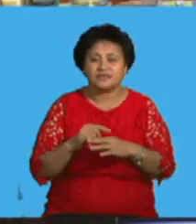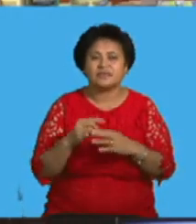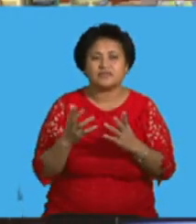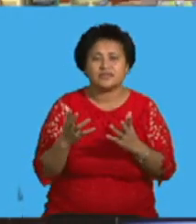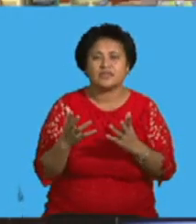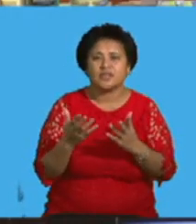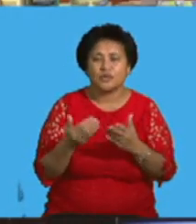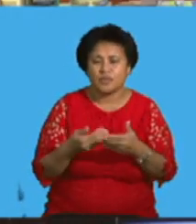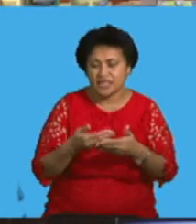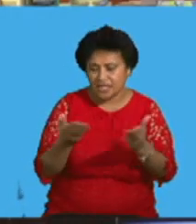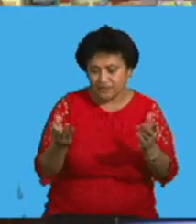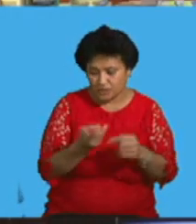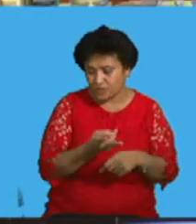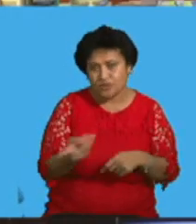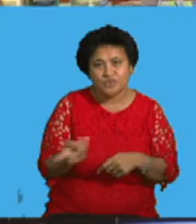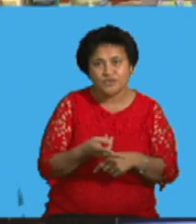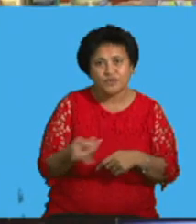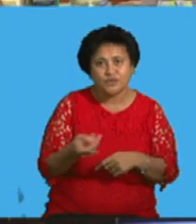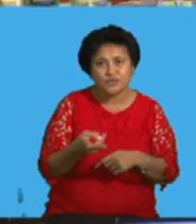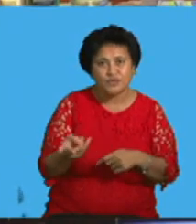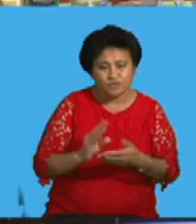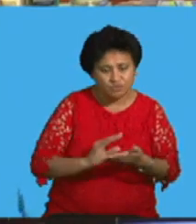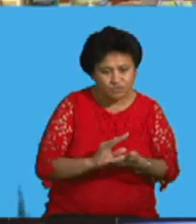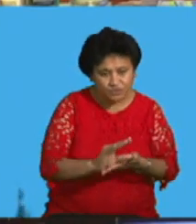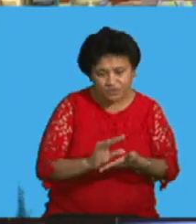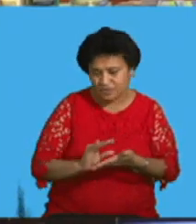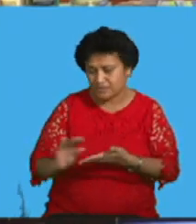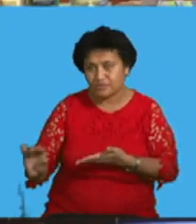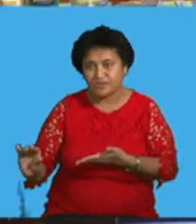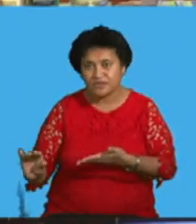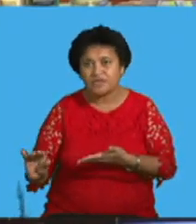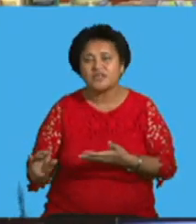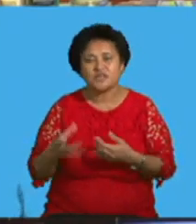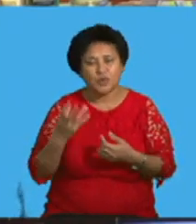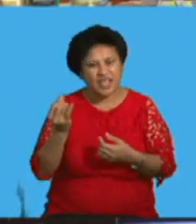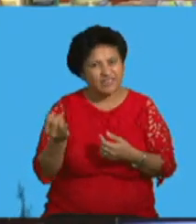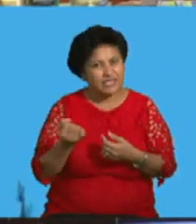would generate an estimated income of $1.7 million.